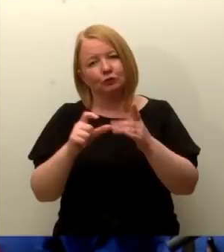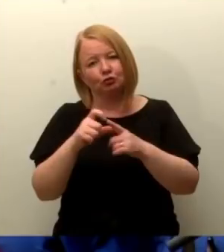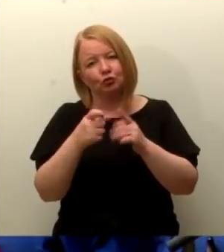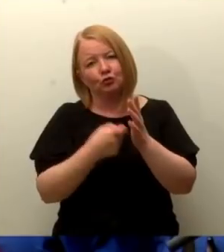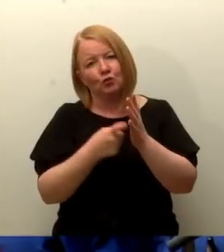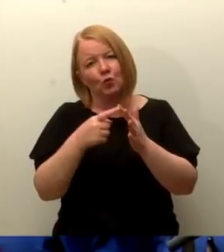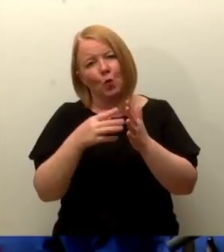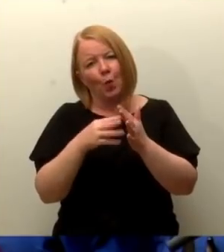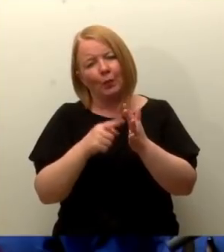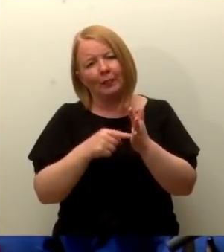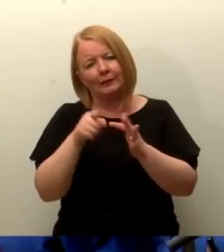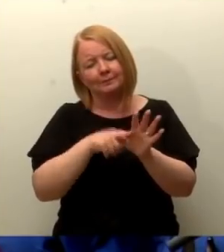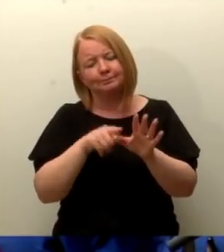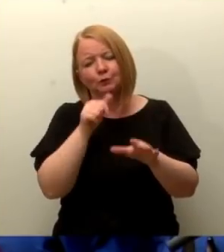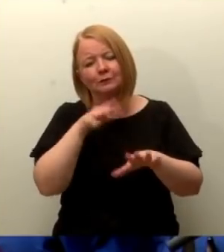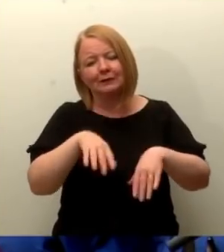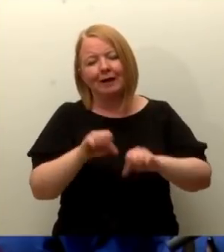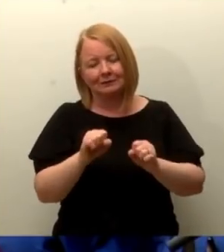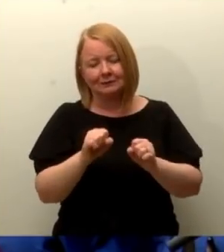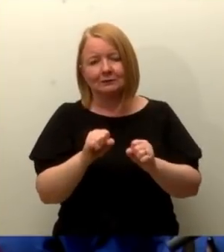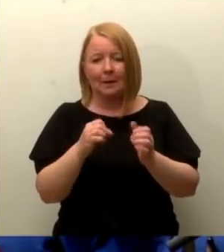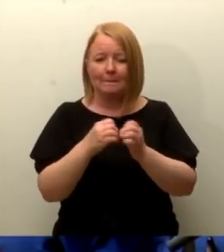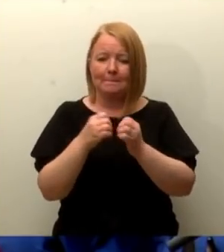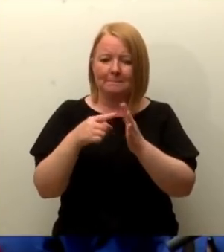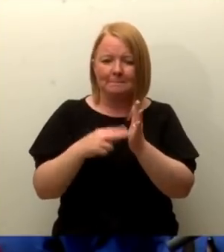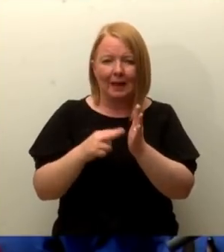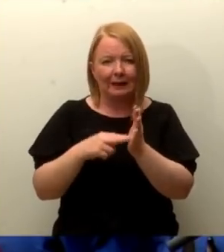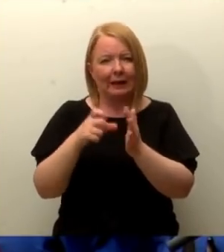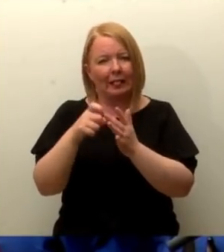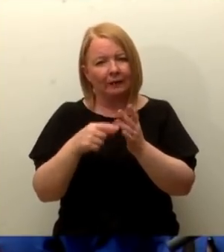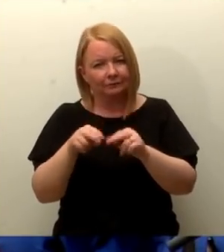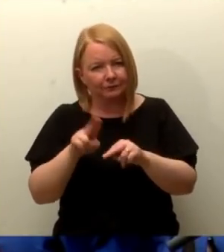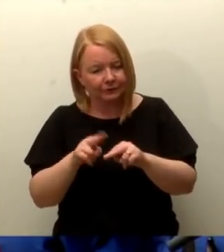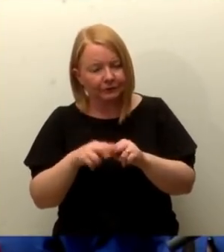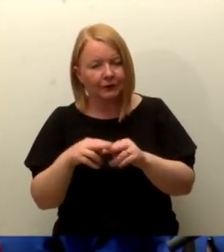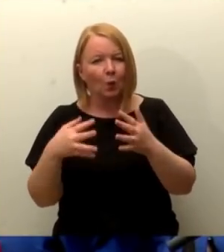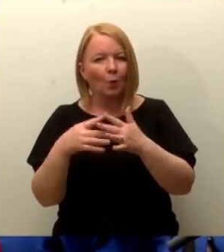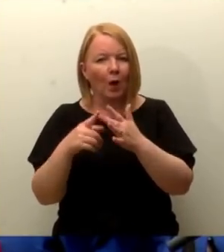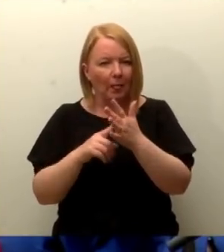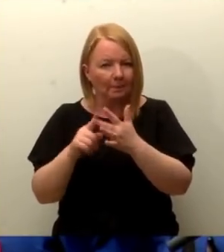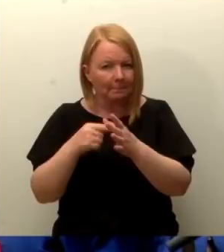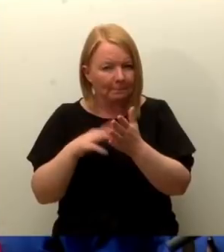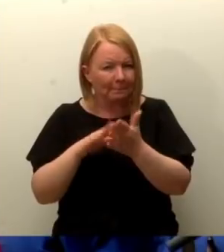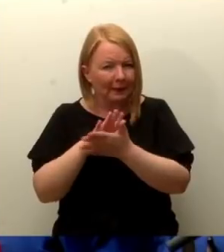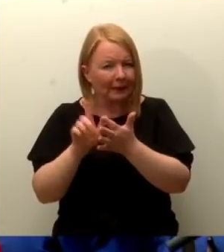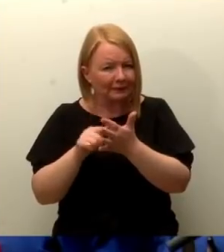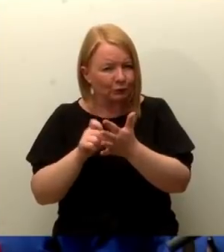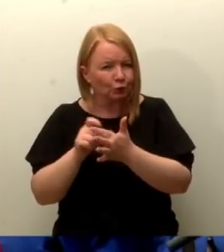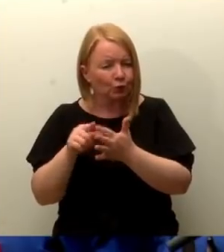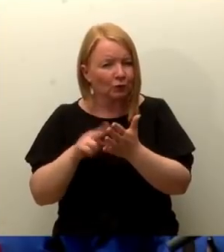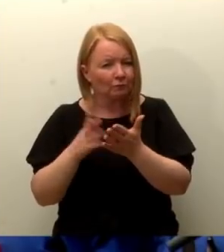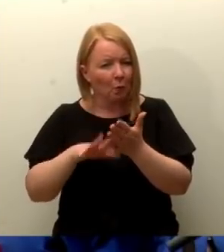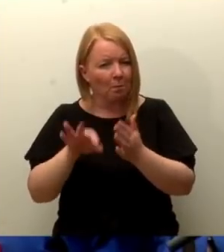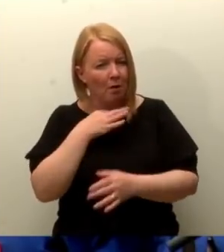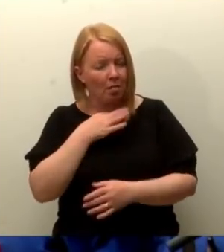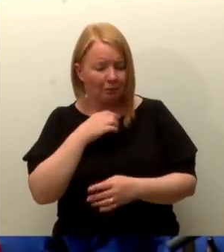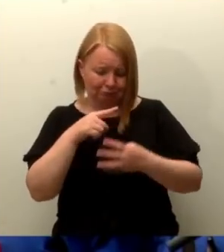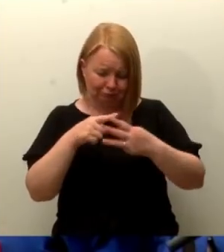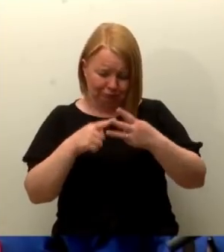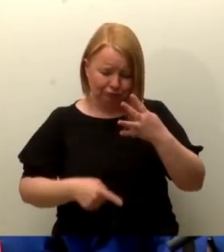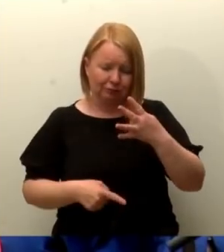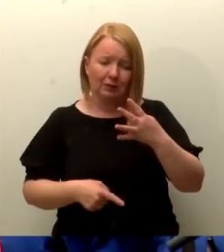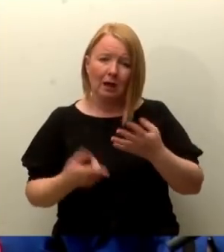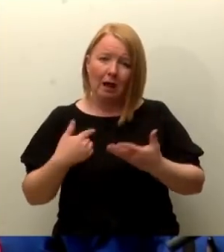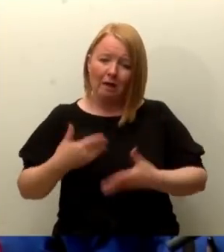who started the course, Dr. Ben Clift, Dr. William Hayden from Perth, and amongst others, from whom I learned